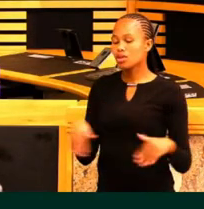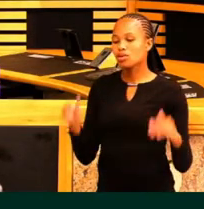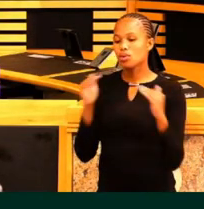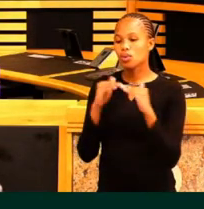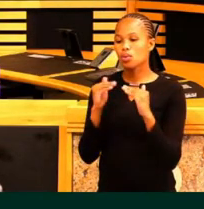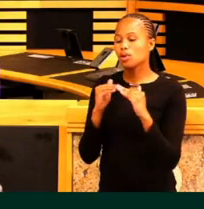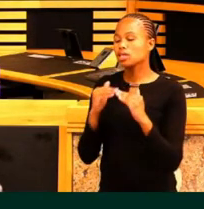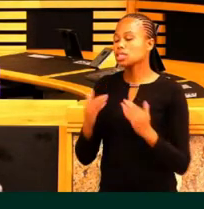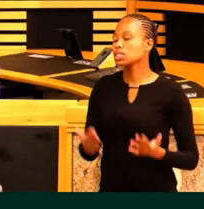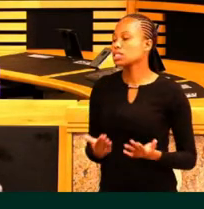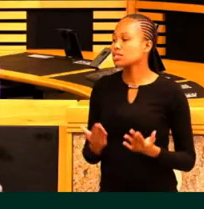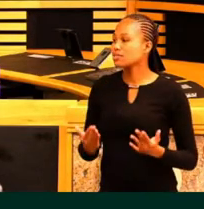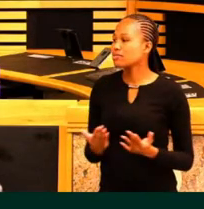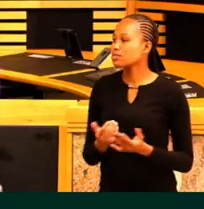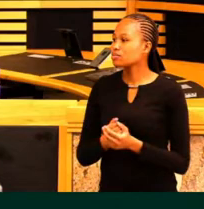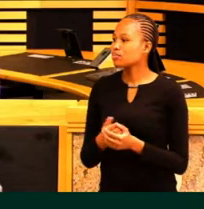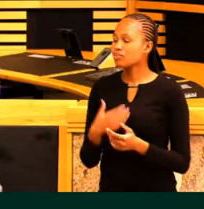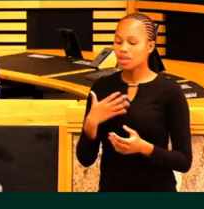services